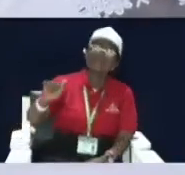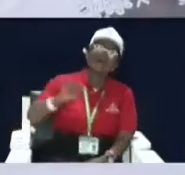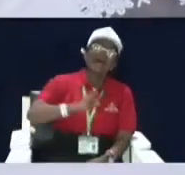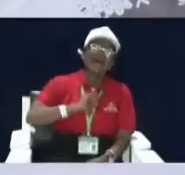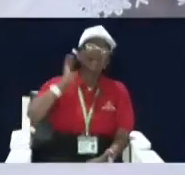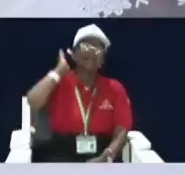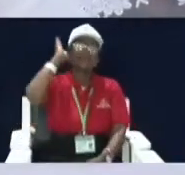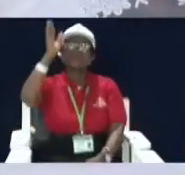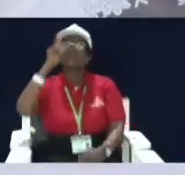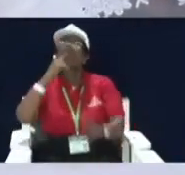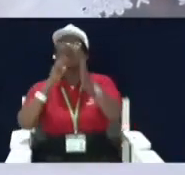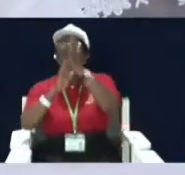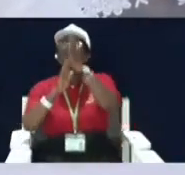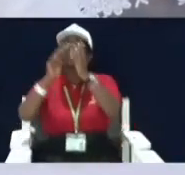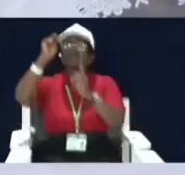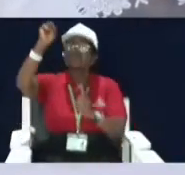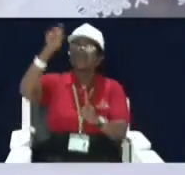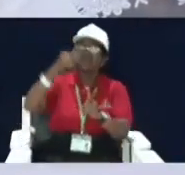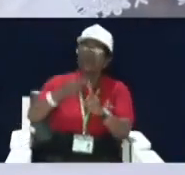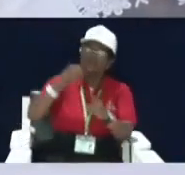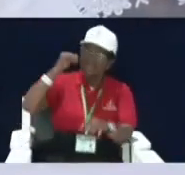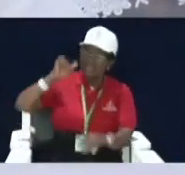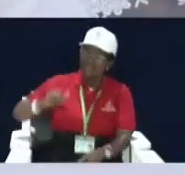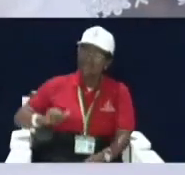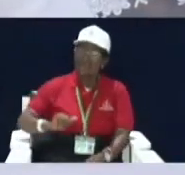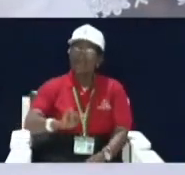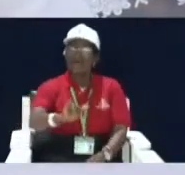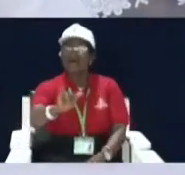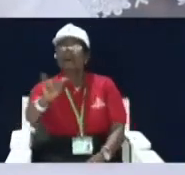We praise him from